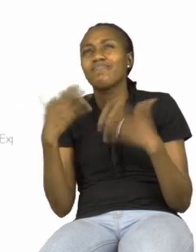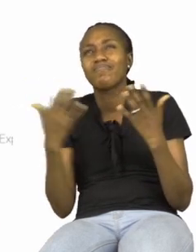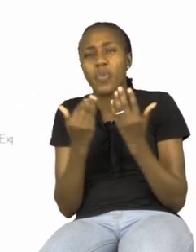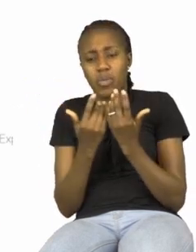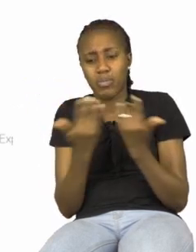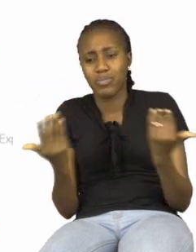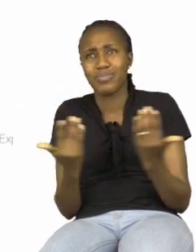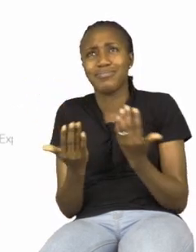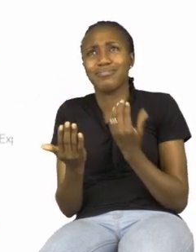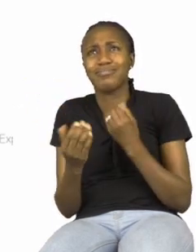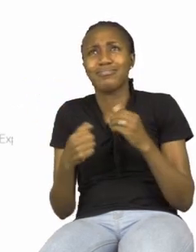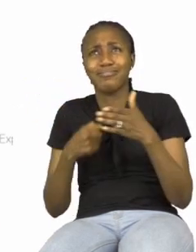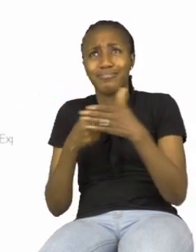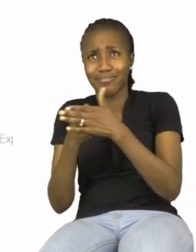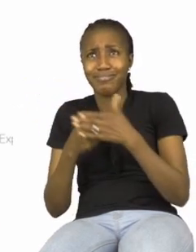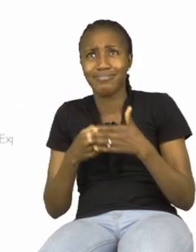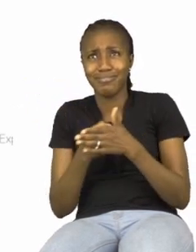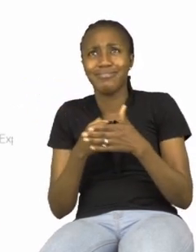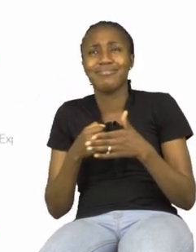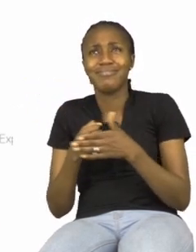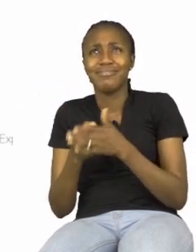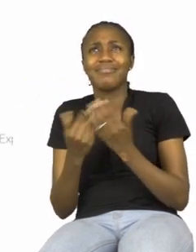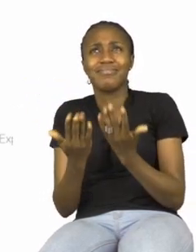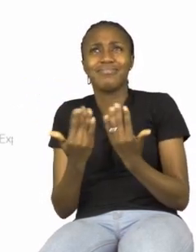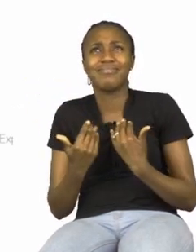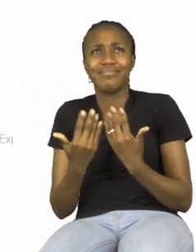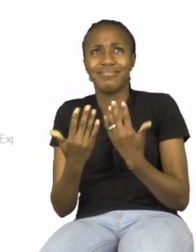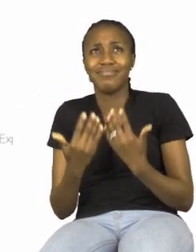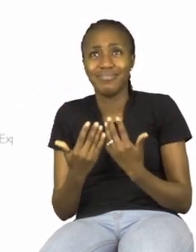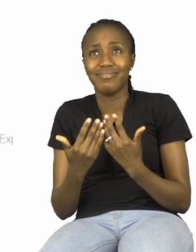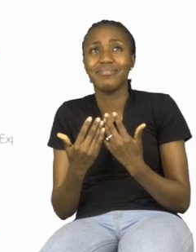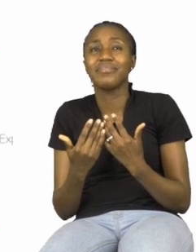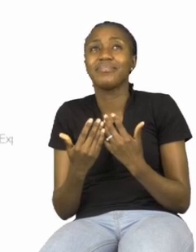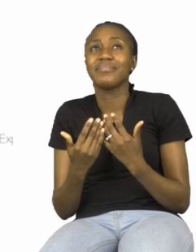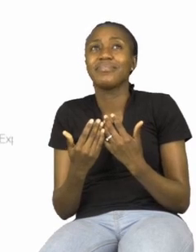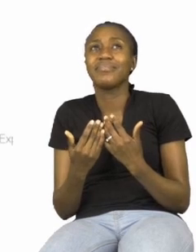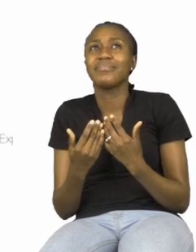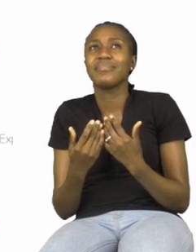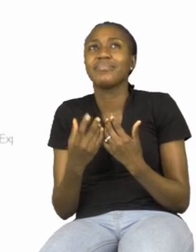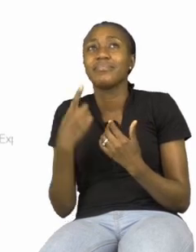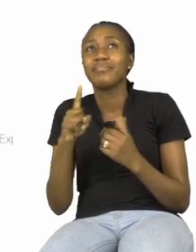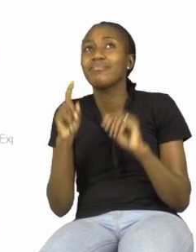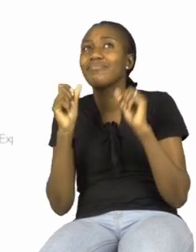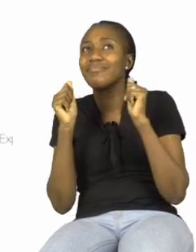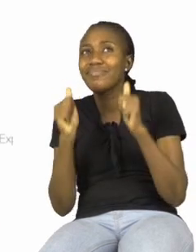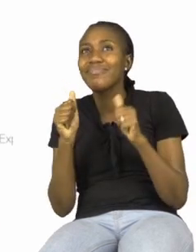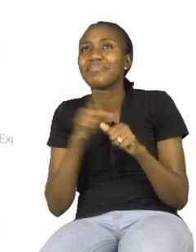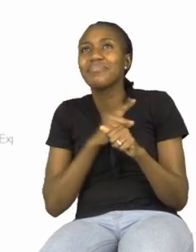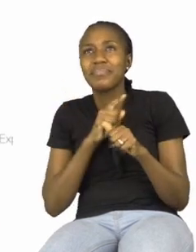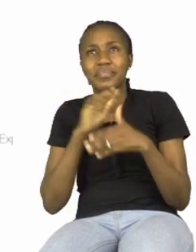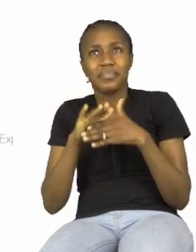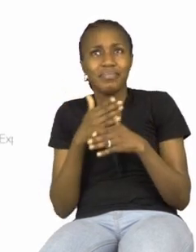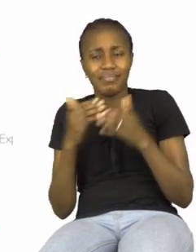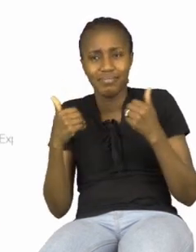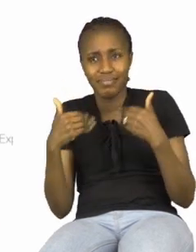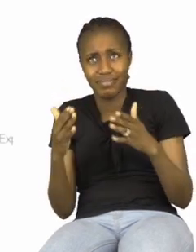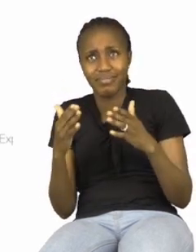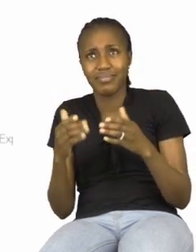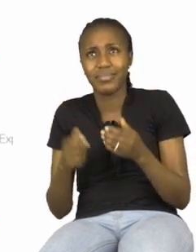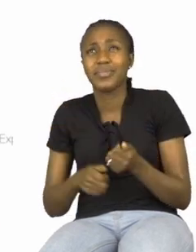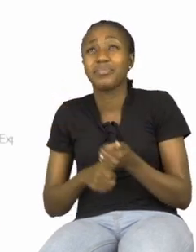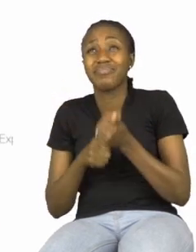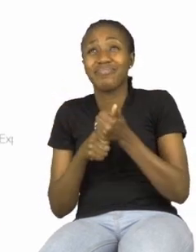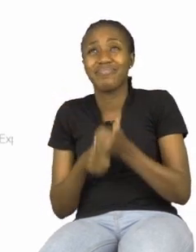high grass, like kettles could eat from it, really. But it was phenomenal because I'm actually grateful that I started playing hockey there,